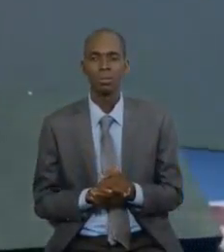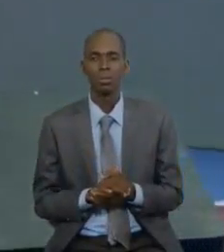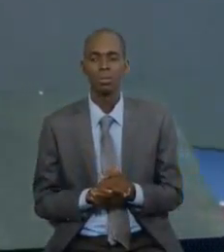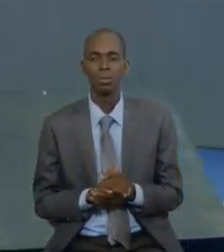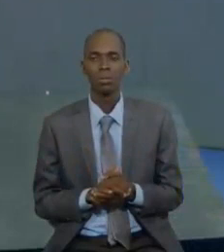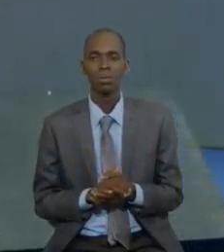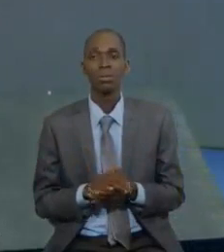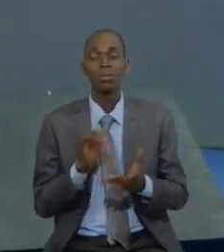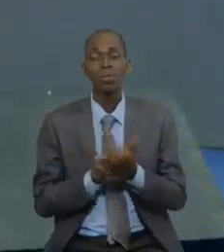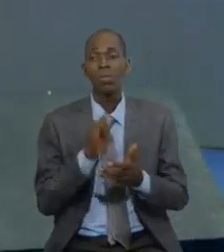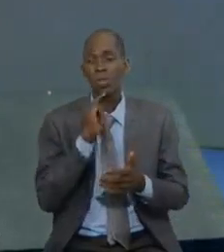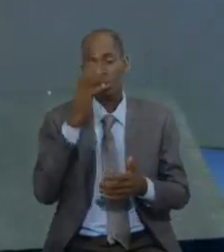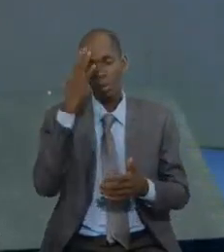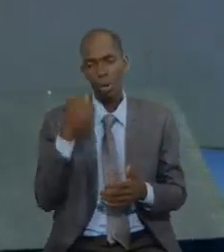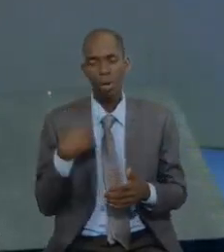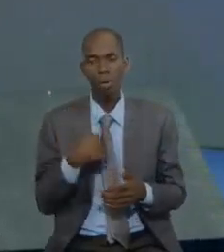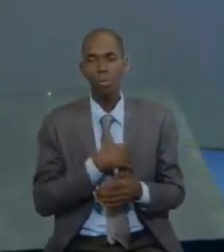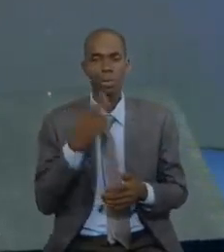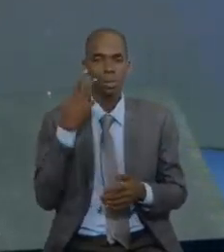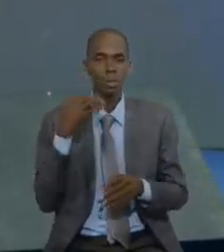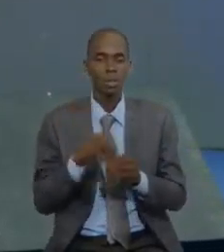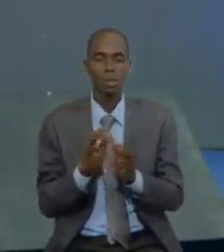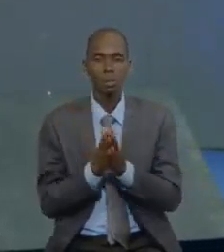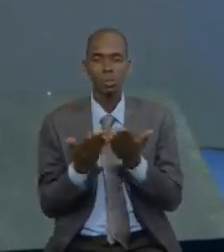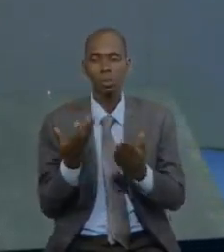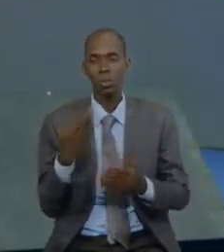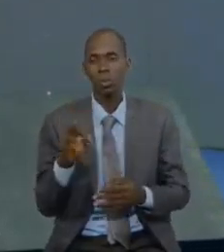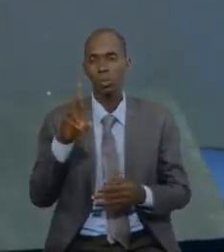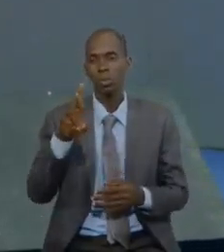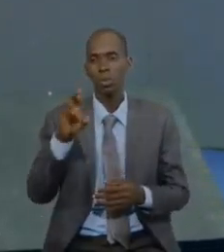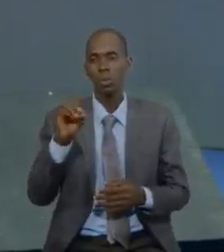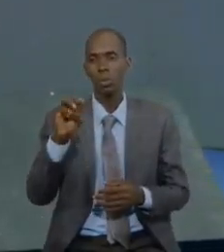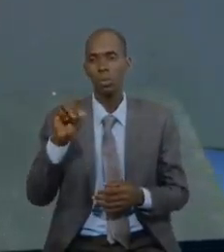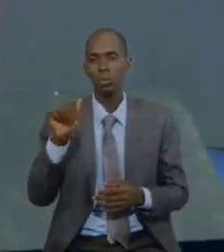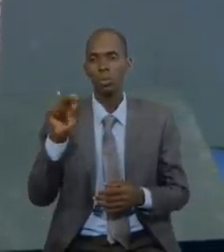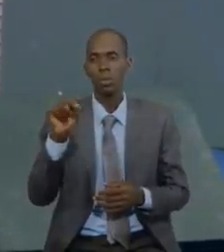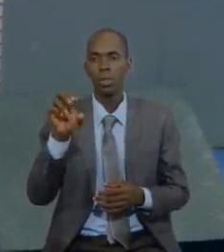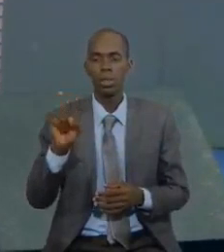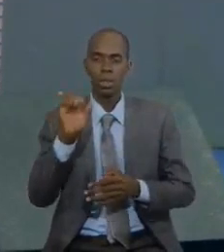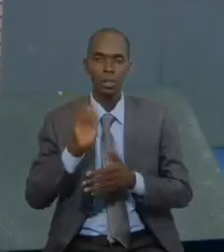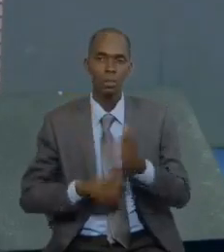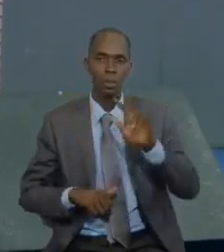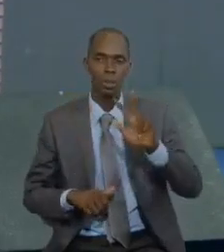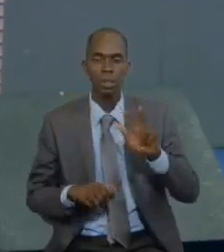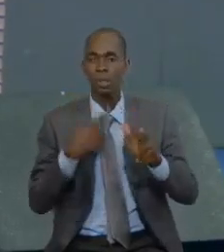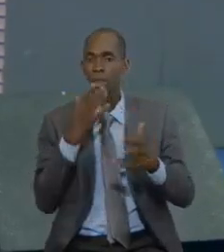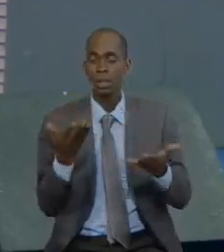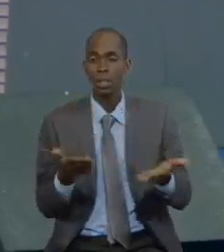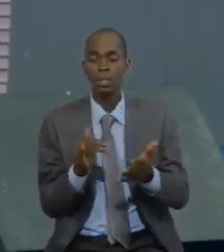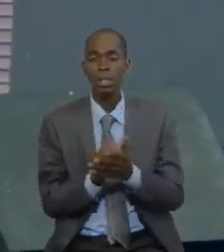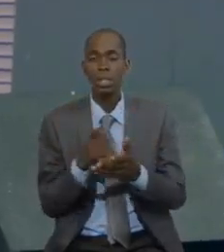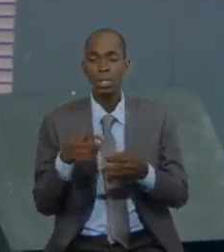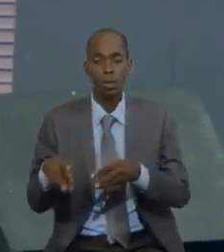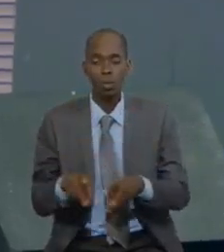That's why we're told in Romans chapter 3. And it tells us, and the way of peace they